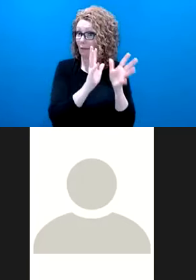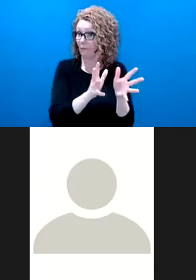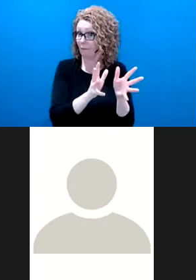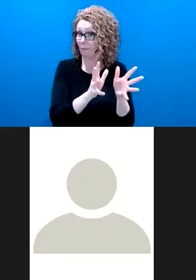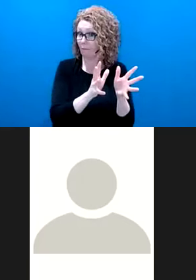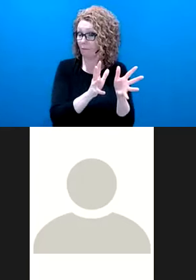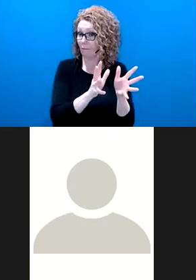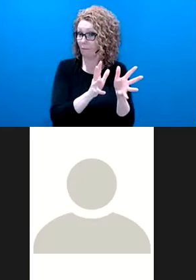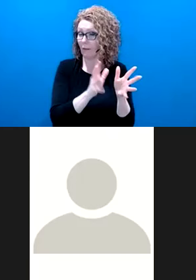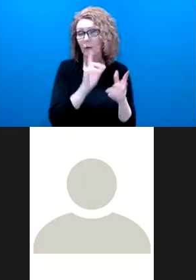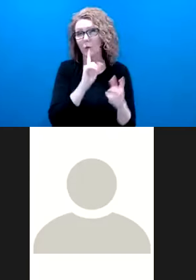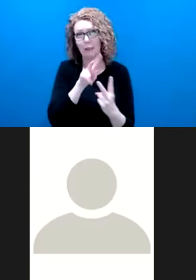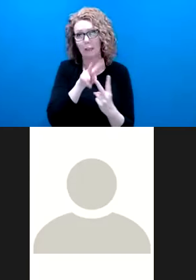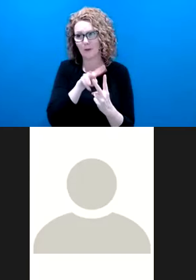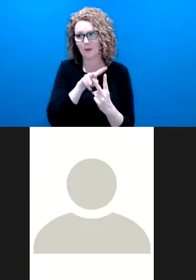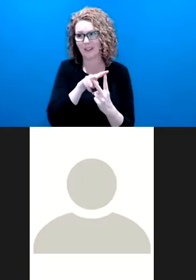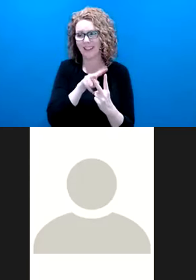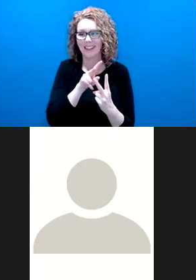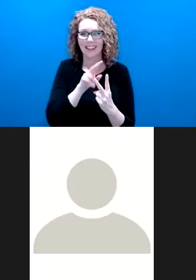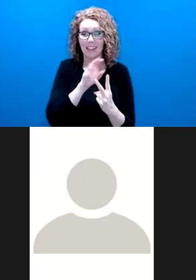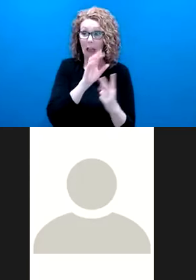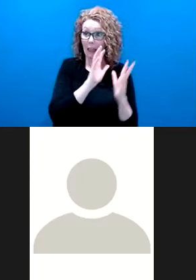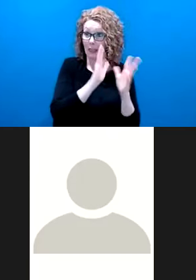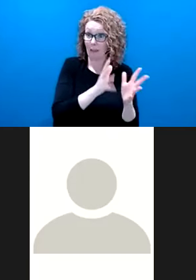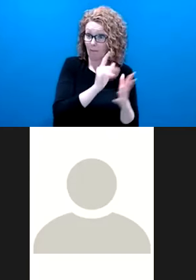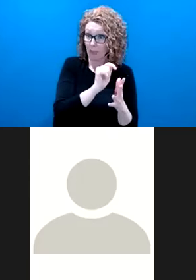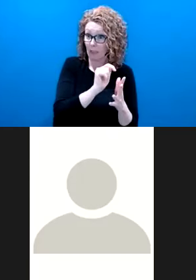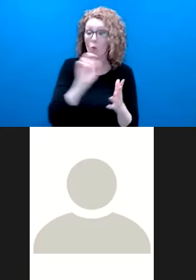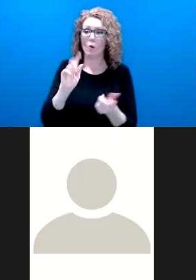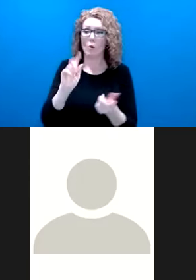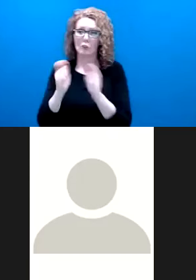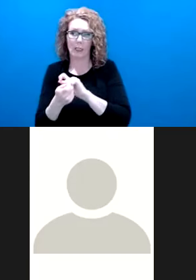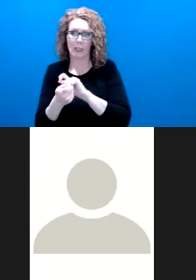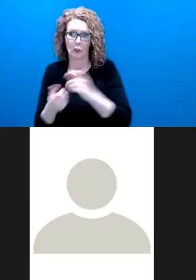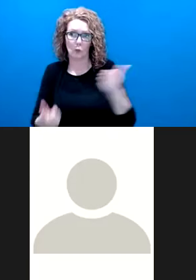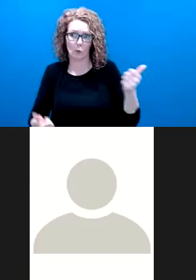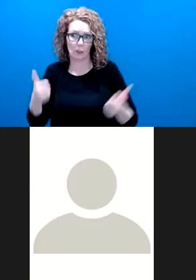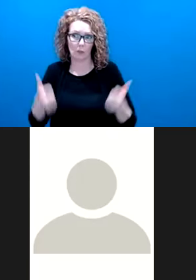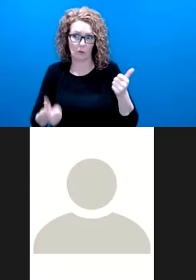Or I guess there's two. Do we want to leave it as is, change it?